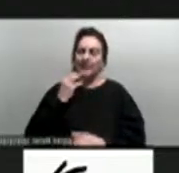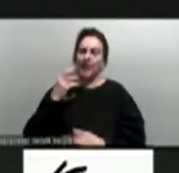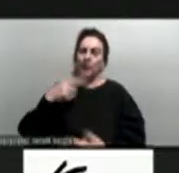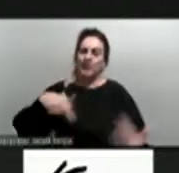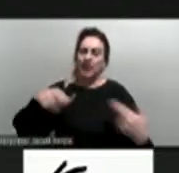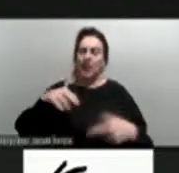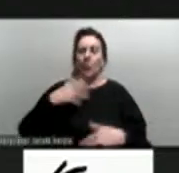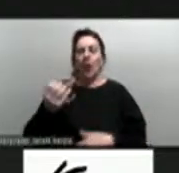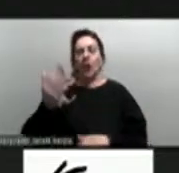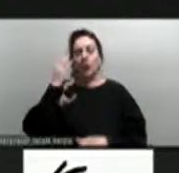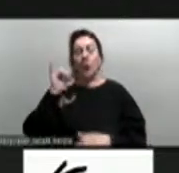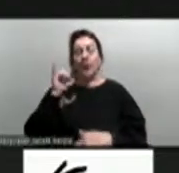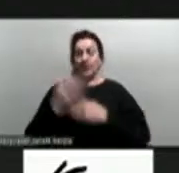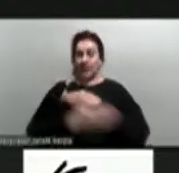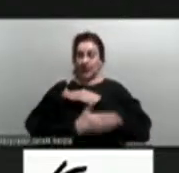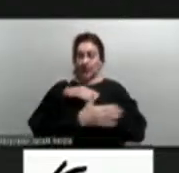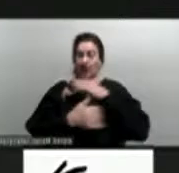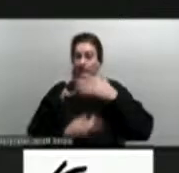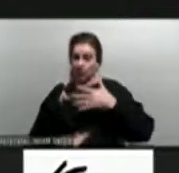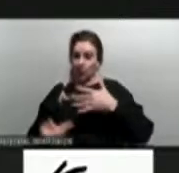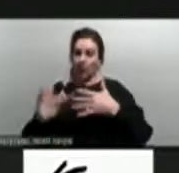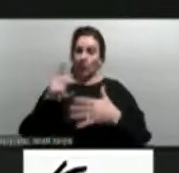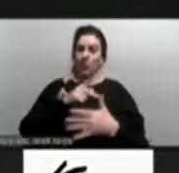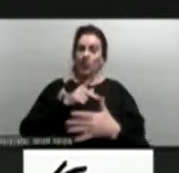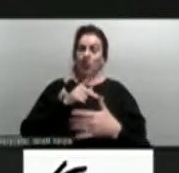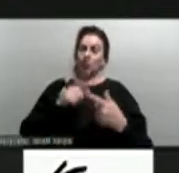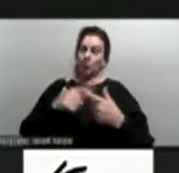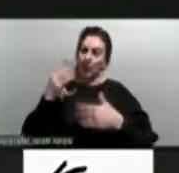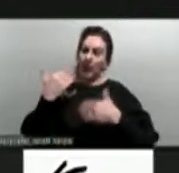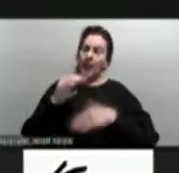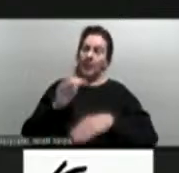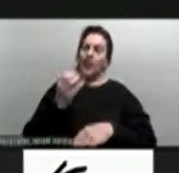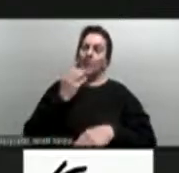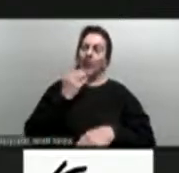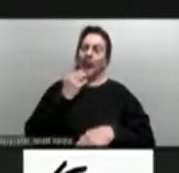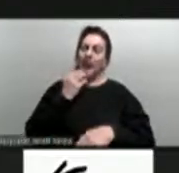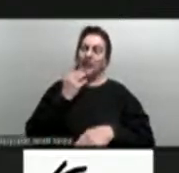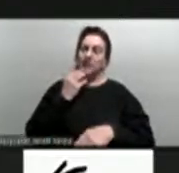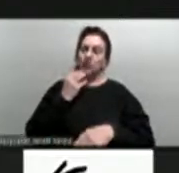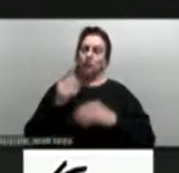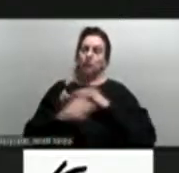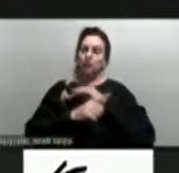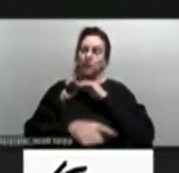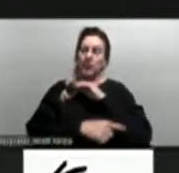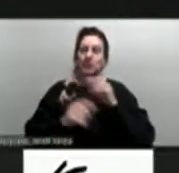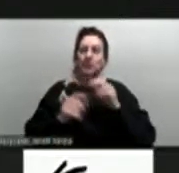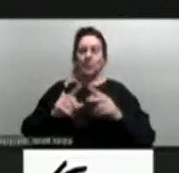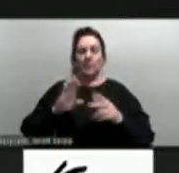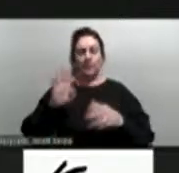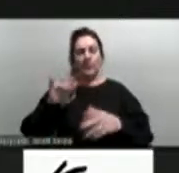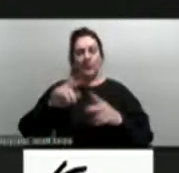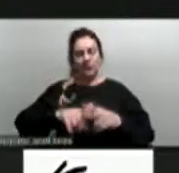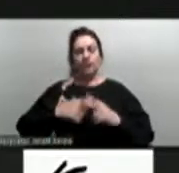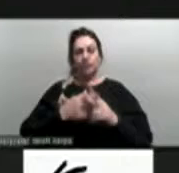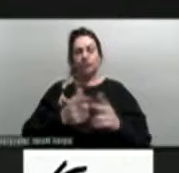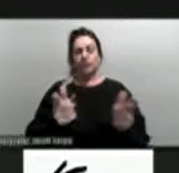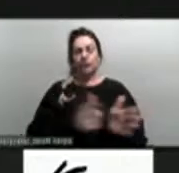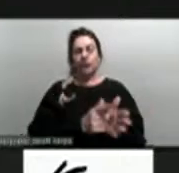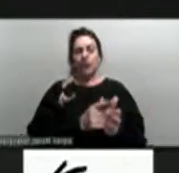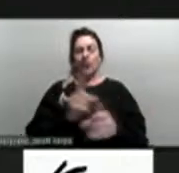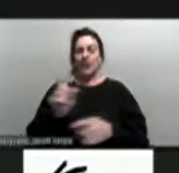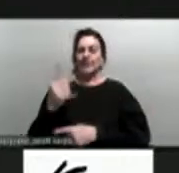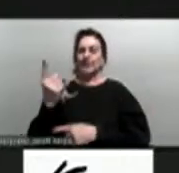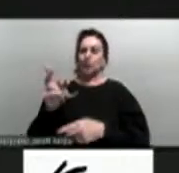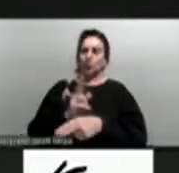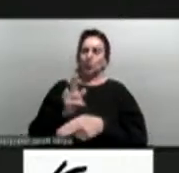if the county has prioritized to limit plastic pollution by enacting local legislation such as single-use plastic